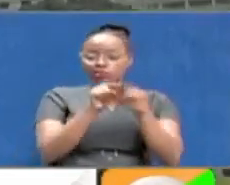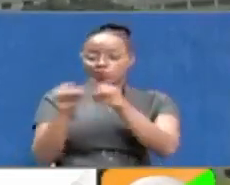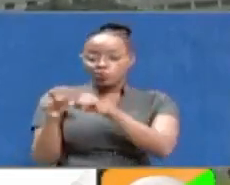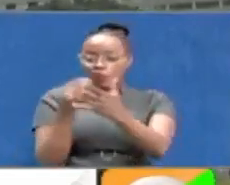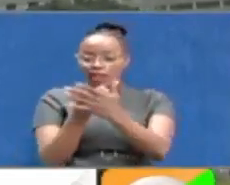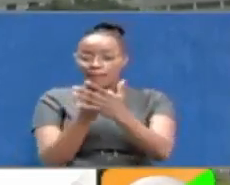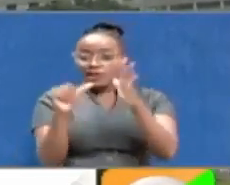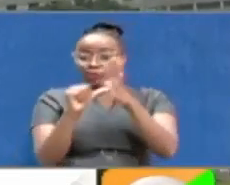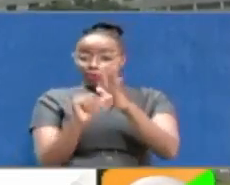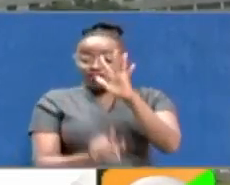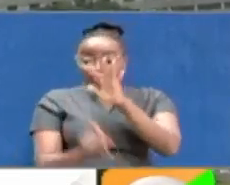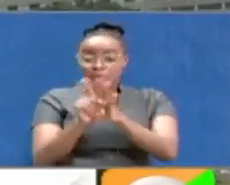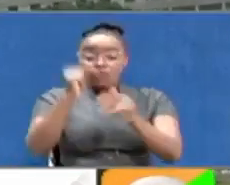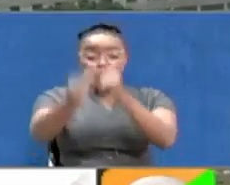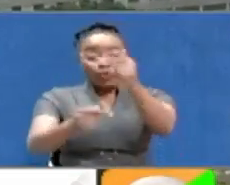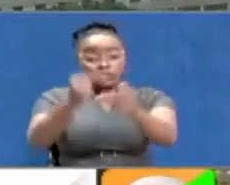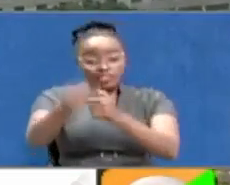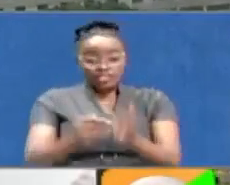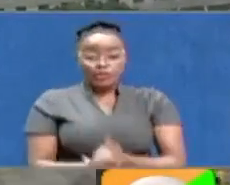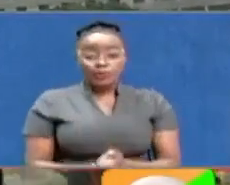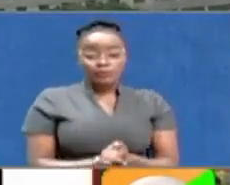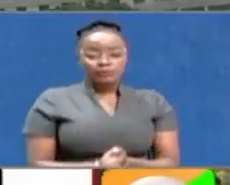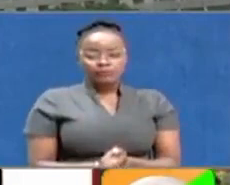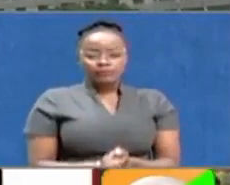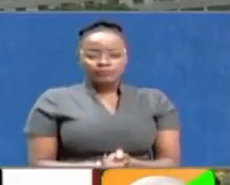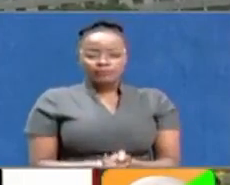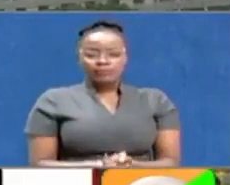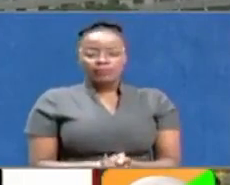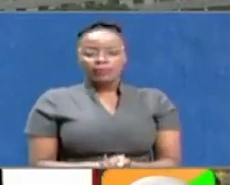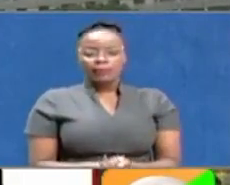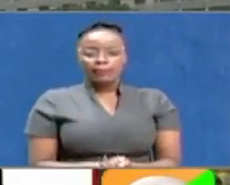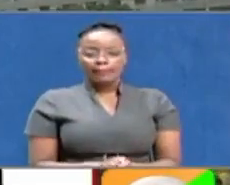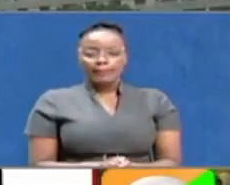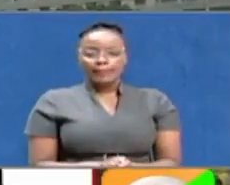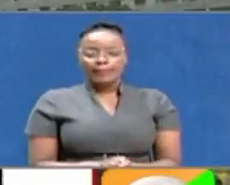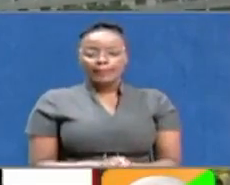cha kifedha kunukia. Francis Gashuri, runinga ya Citizen.